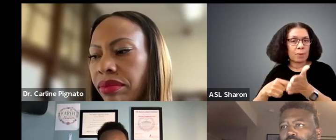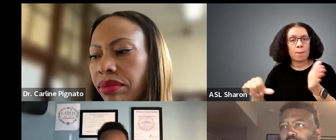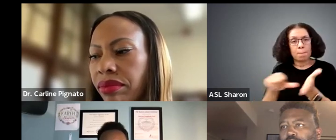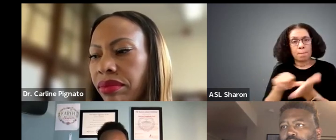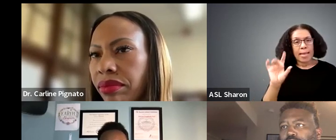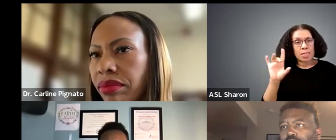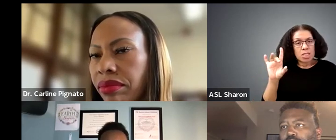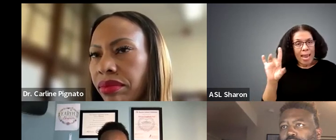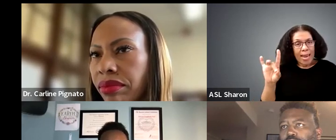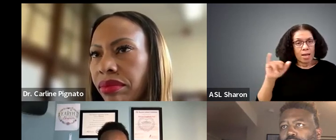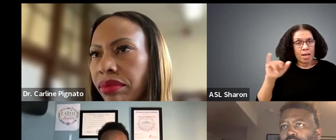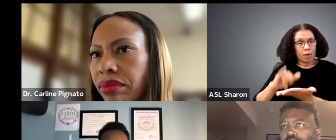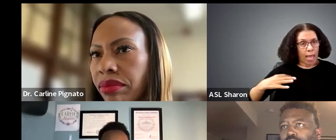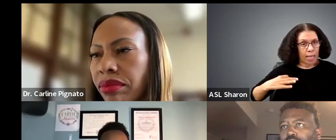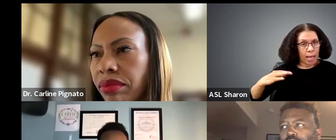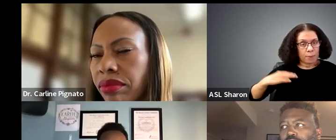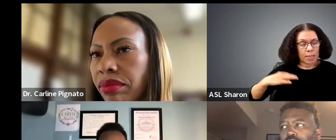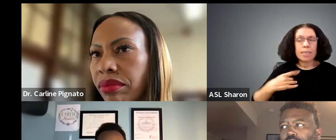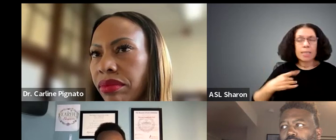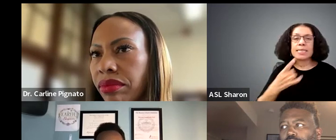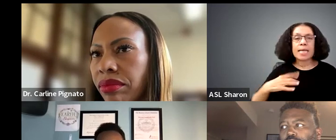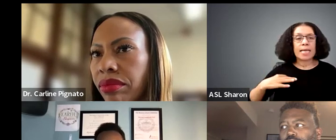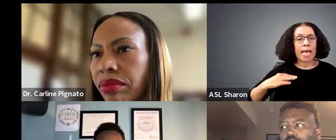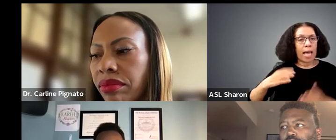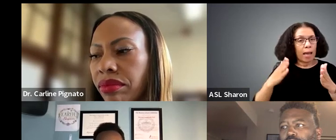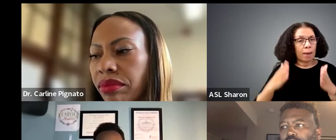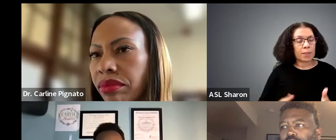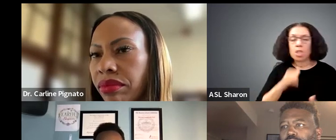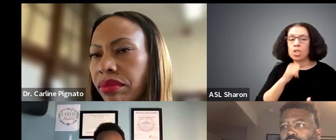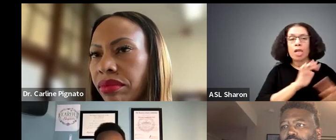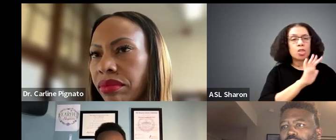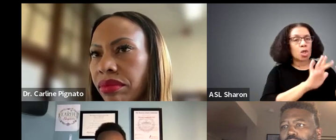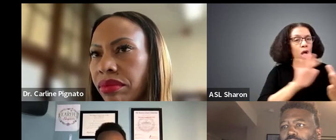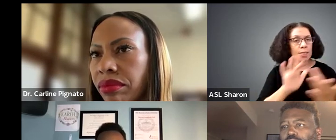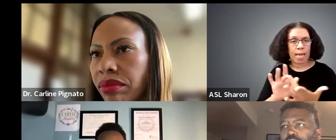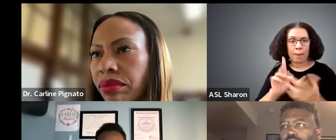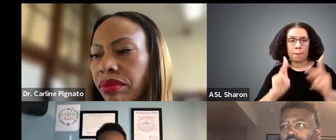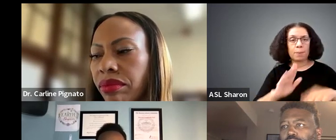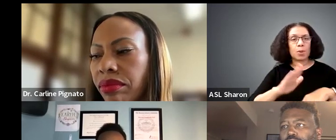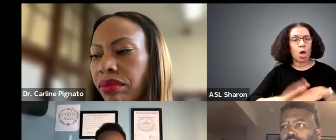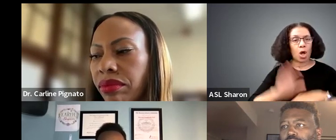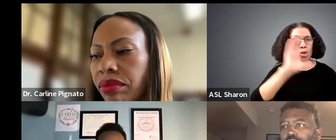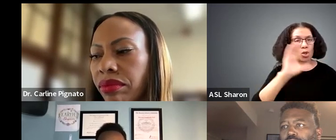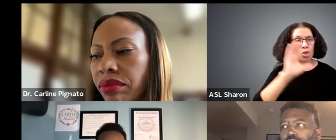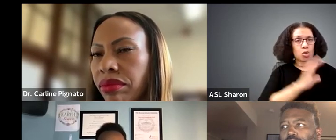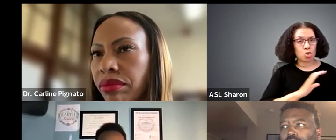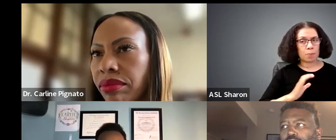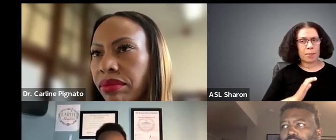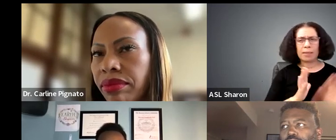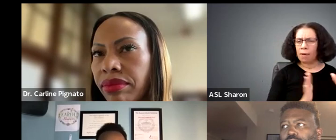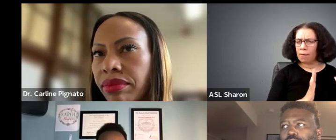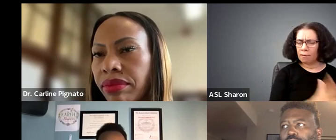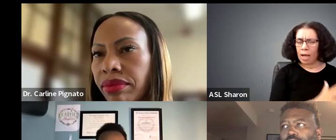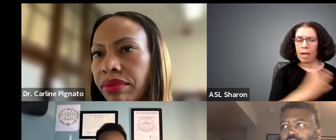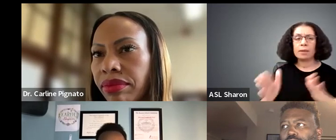the application, it says applicants are not to contact any members of the search committee. That's fine. But then it proceeds and says